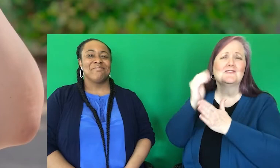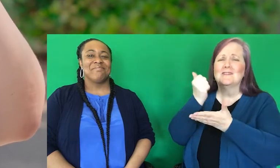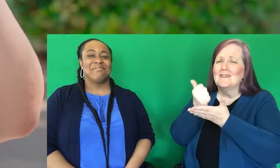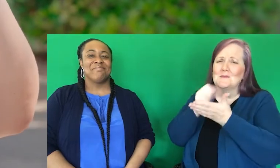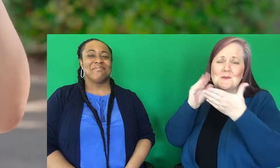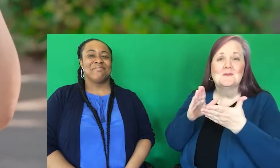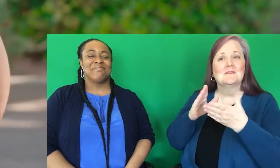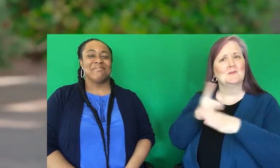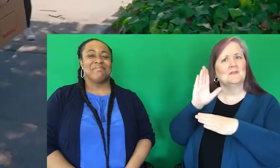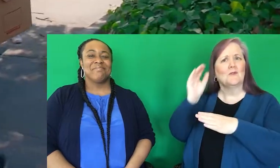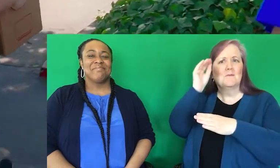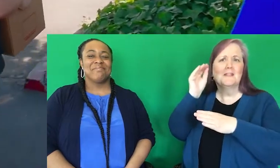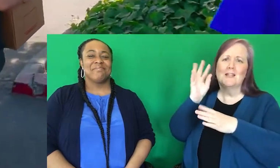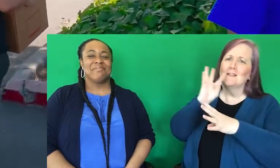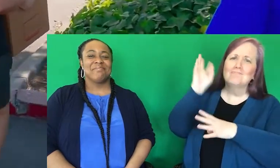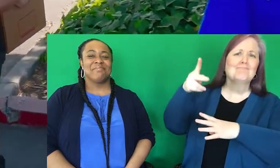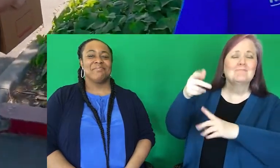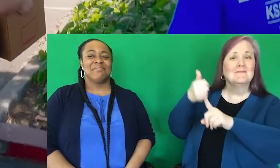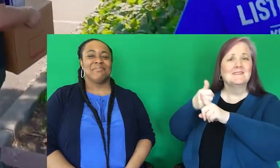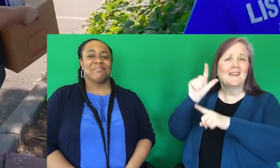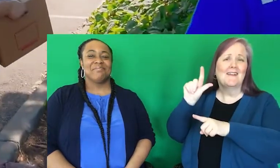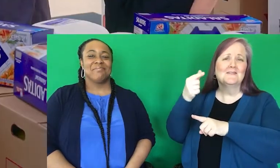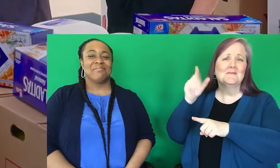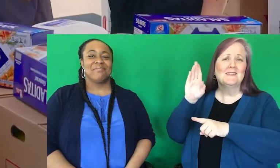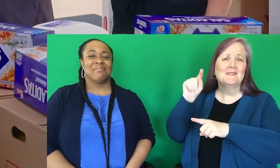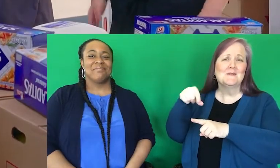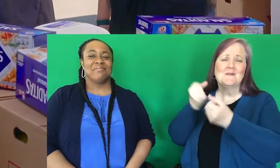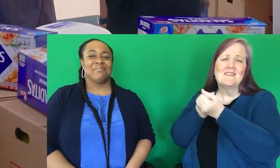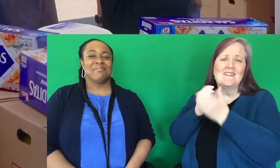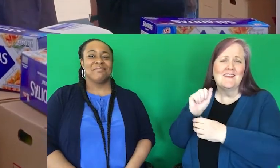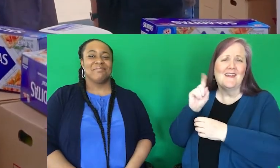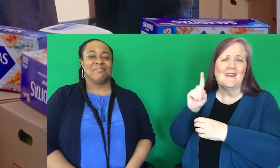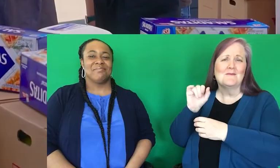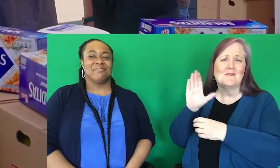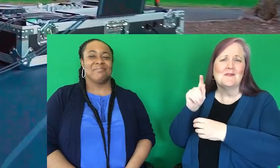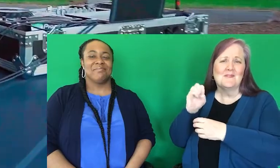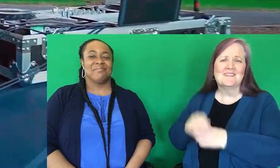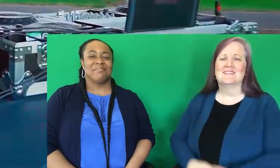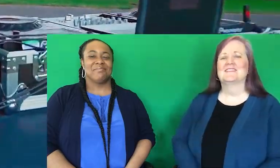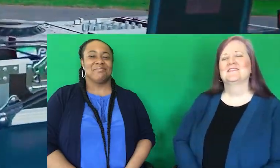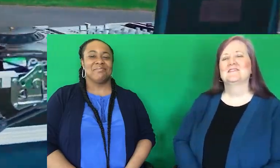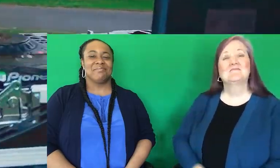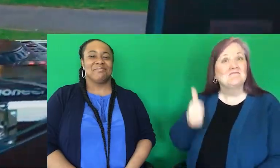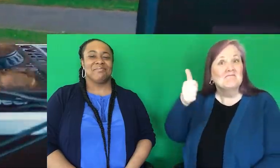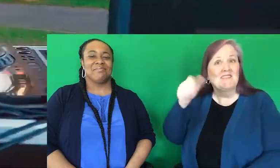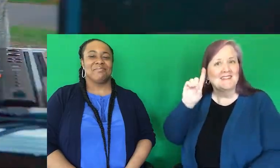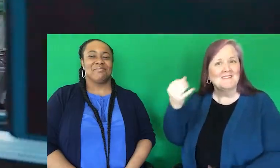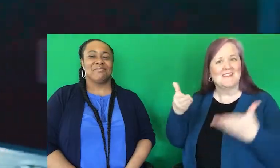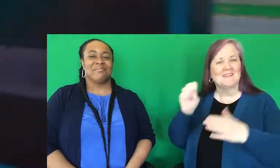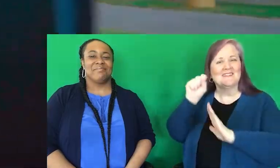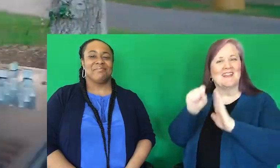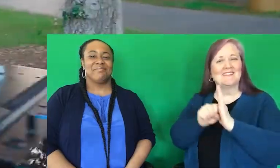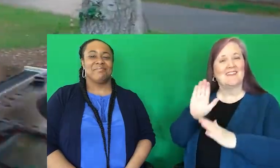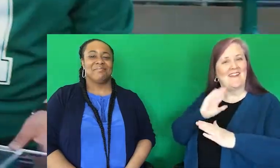for community and helping students by using her voice as an LGBTQ advocate. Put the money in the way, Rick. What's